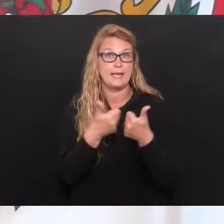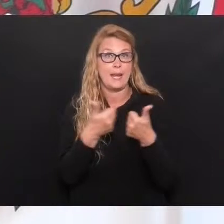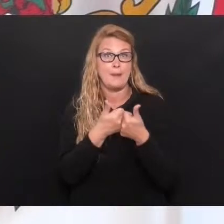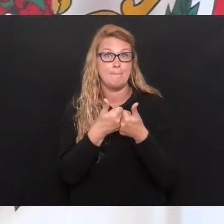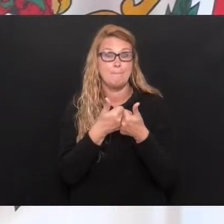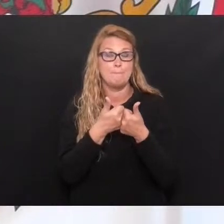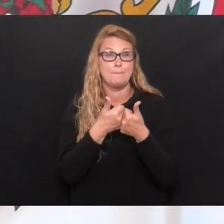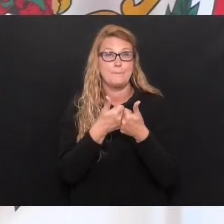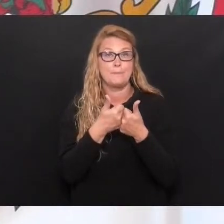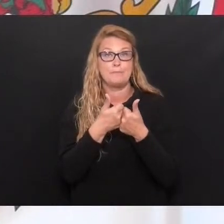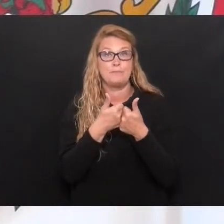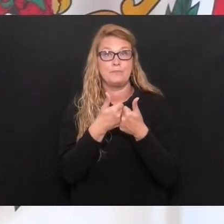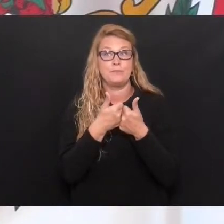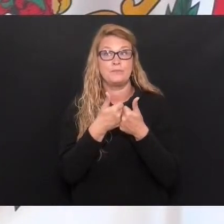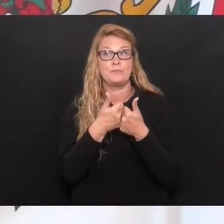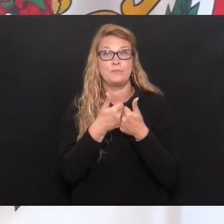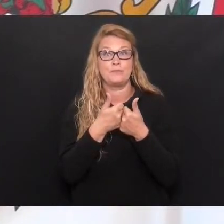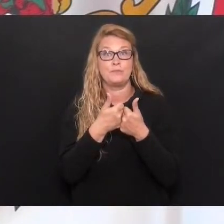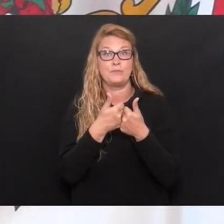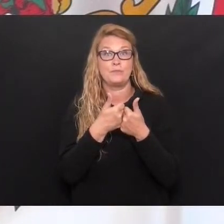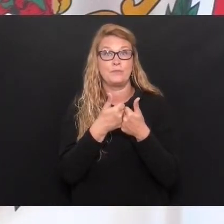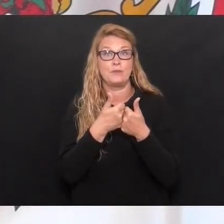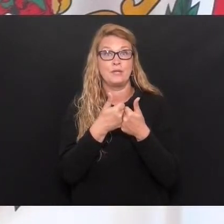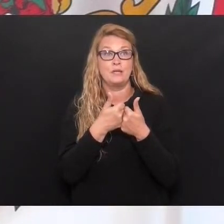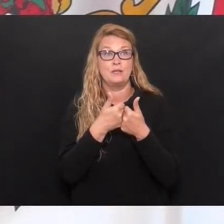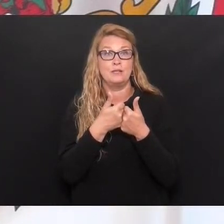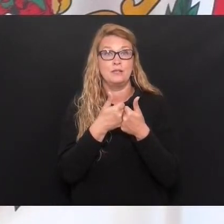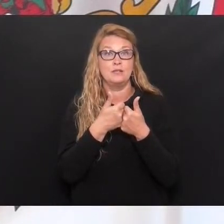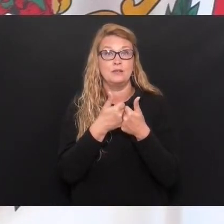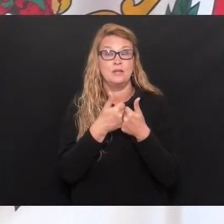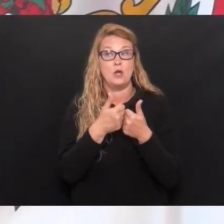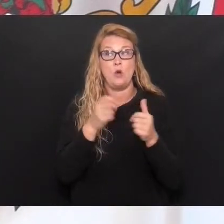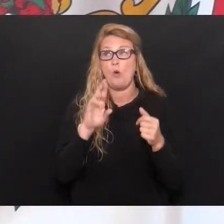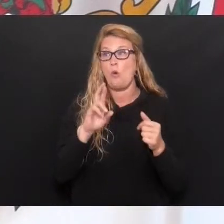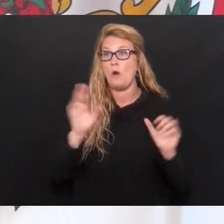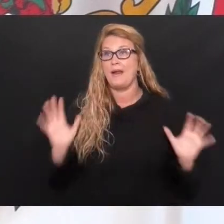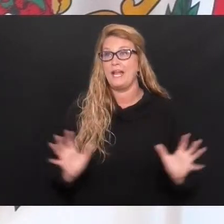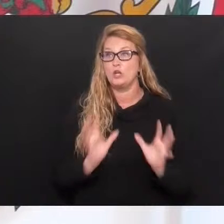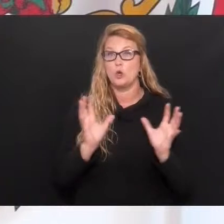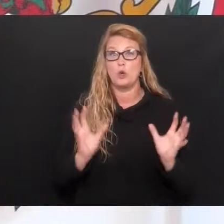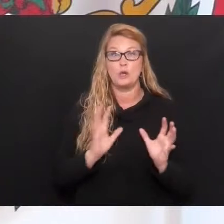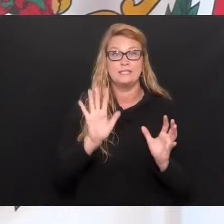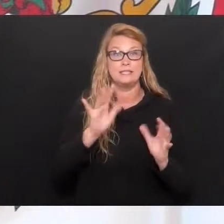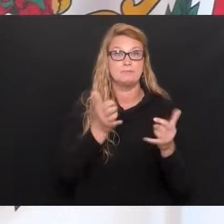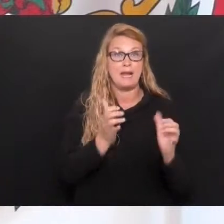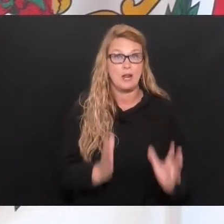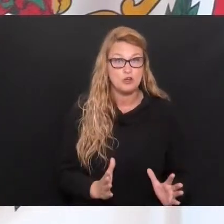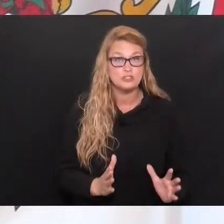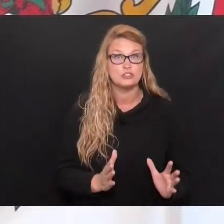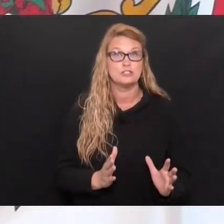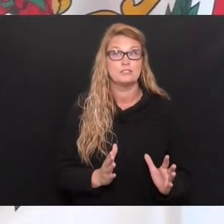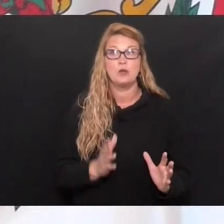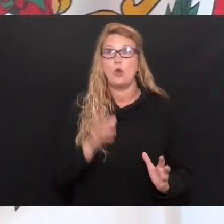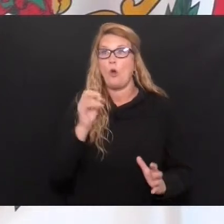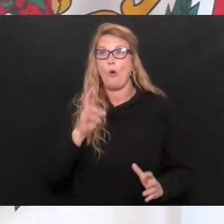plays or whatever it may be that he wants his players to do, or encouraging his players, or getting after